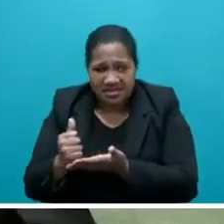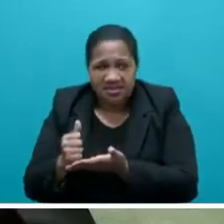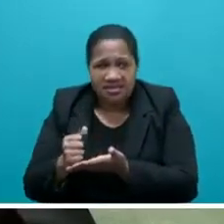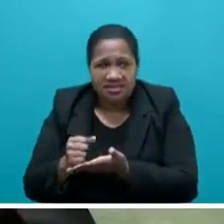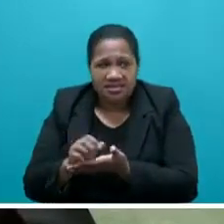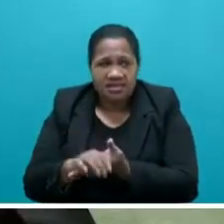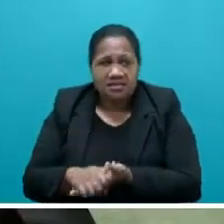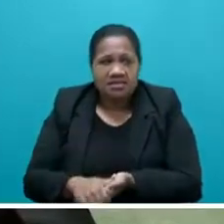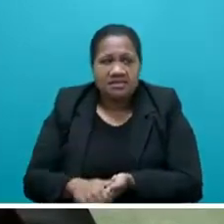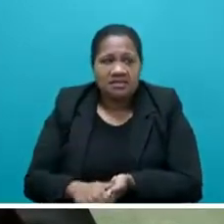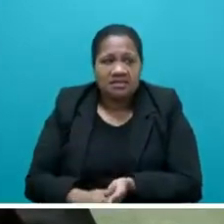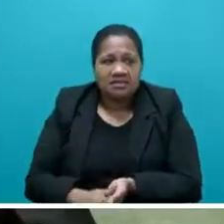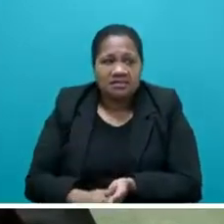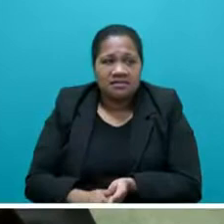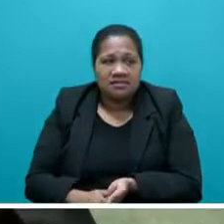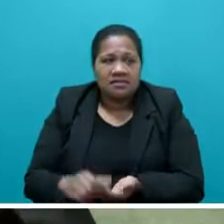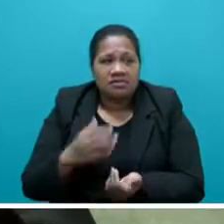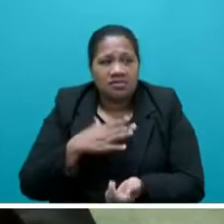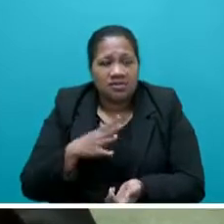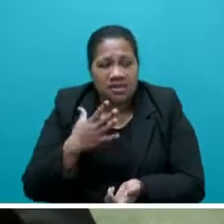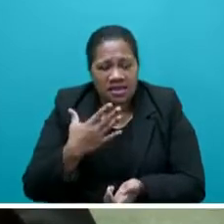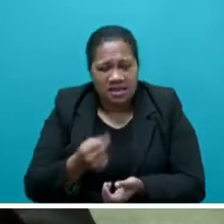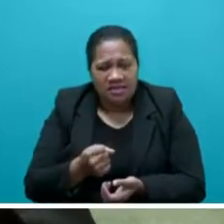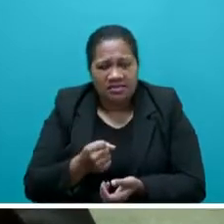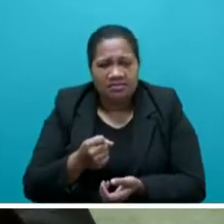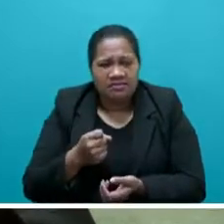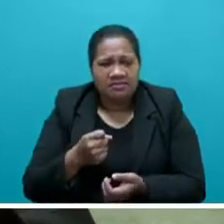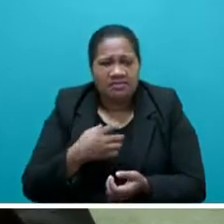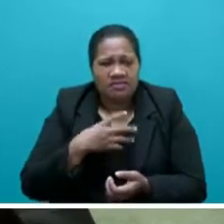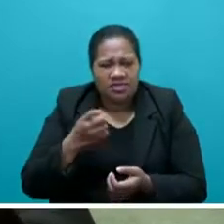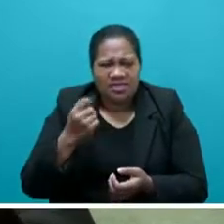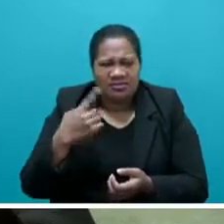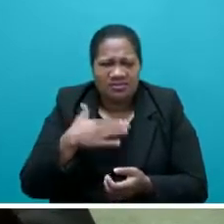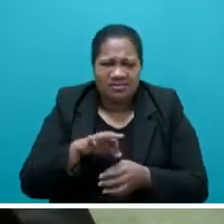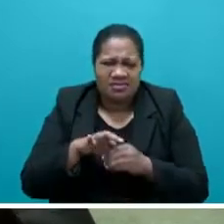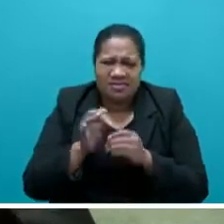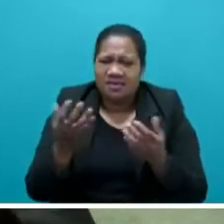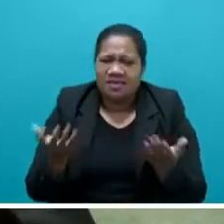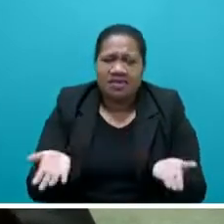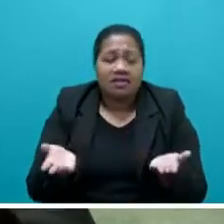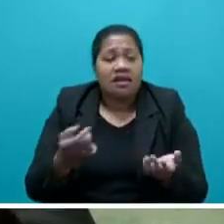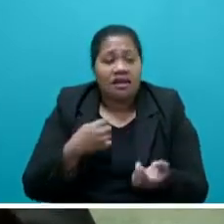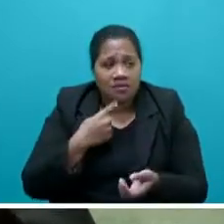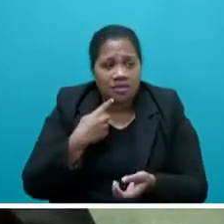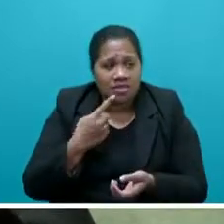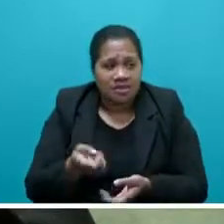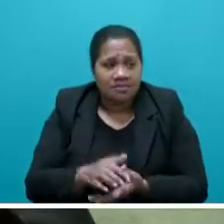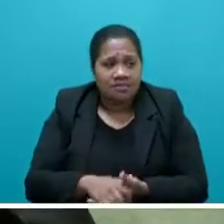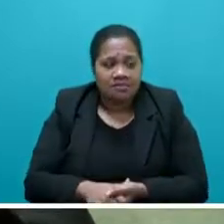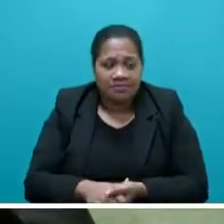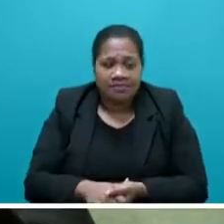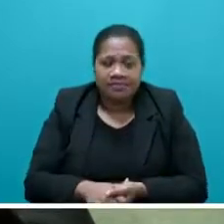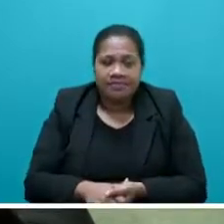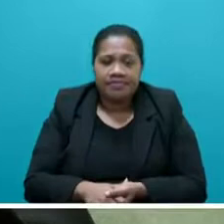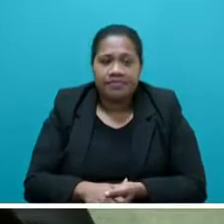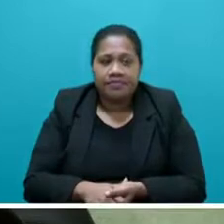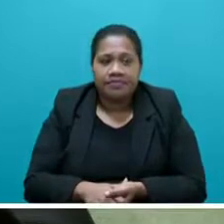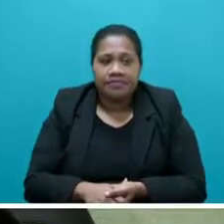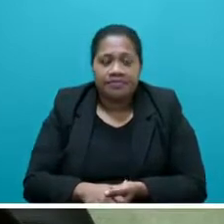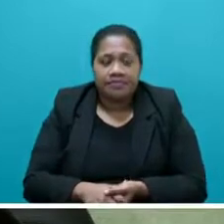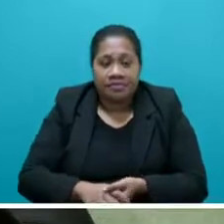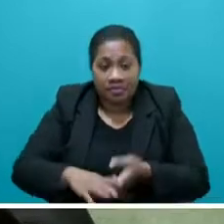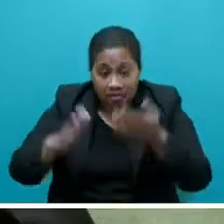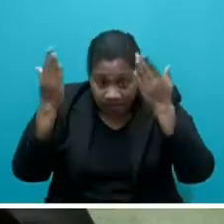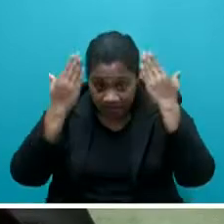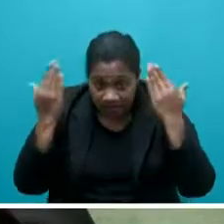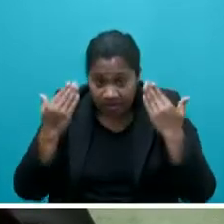got this many 100 votes, therefore you're not legitimate. Let me give you some examples, and I've said this, I pulled this out from the Hansard. Mr. Speaker, sir,